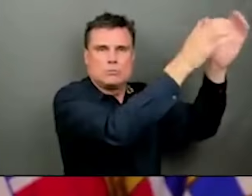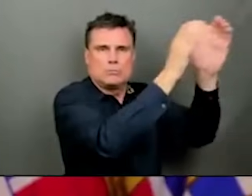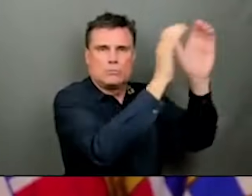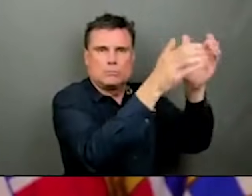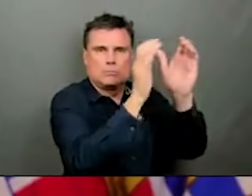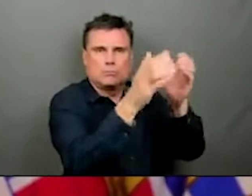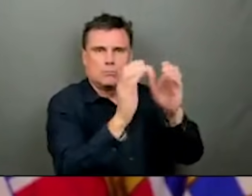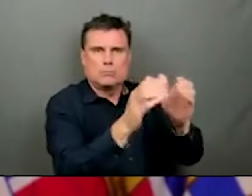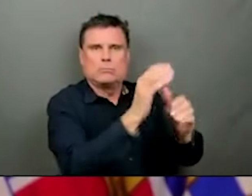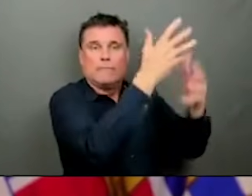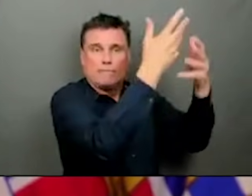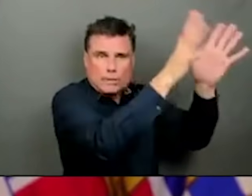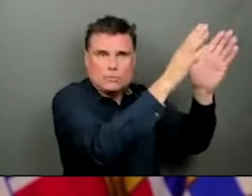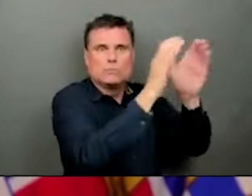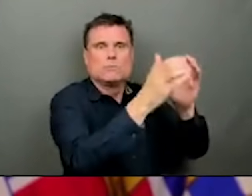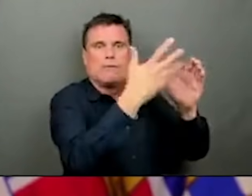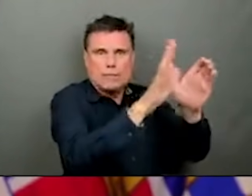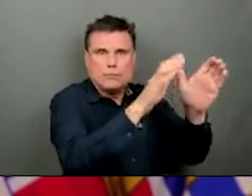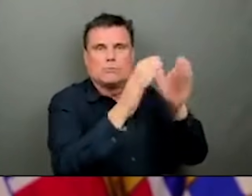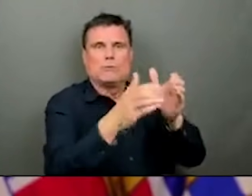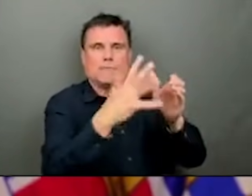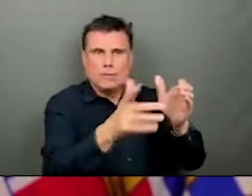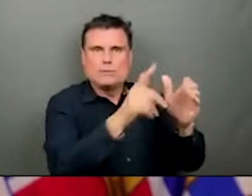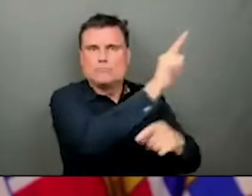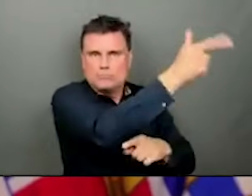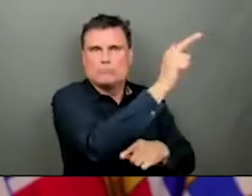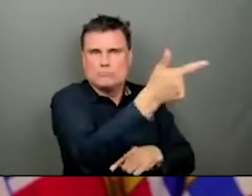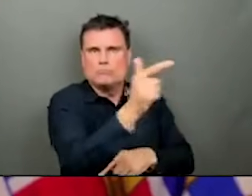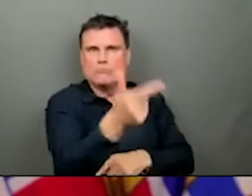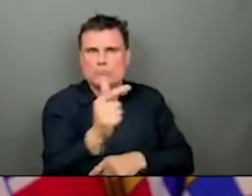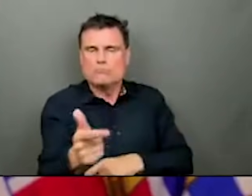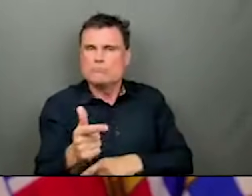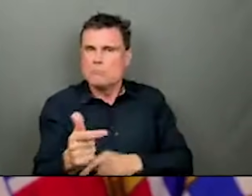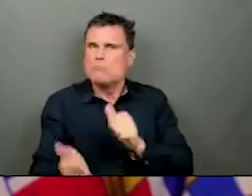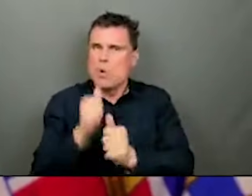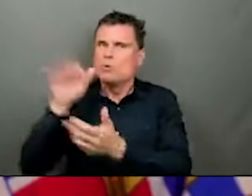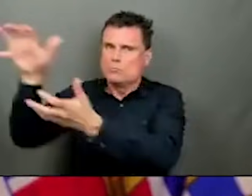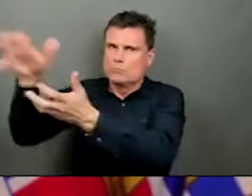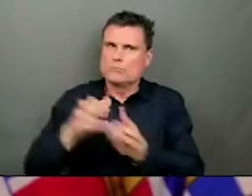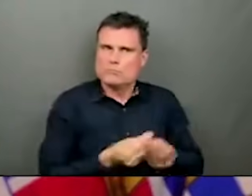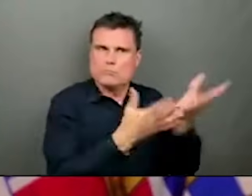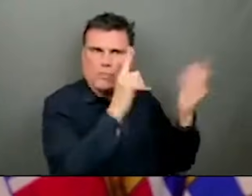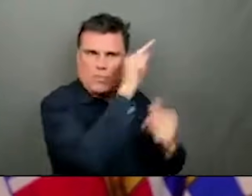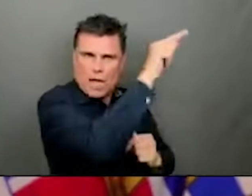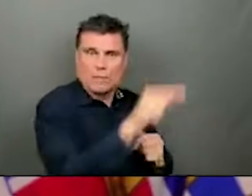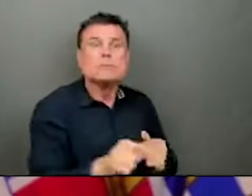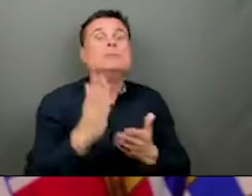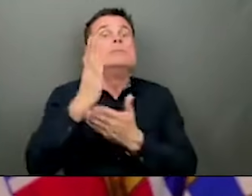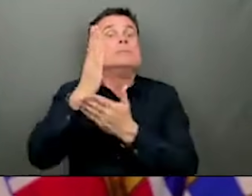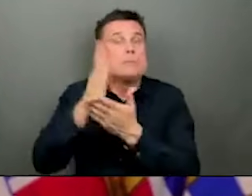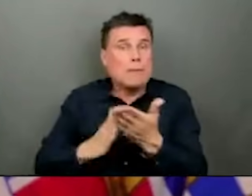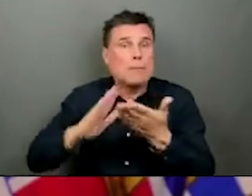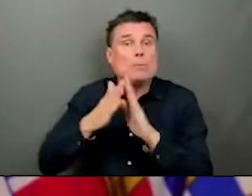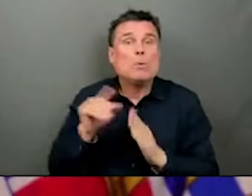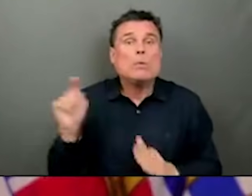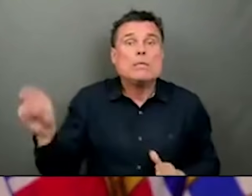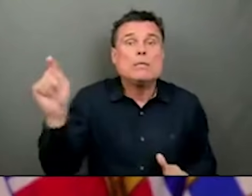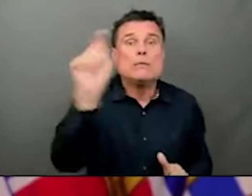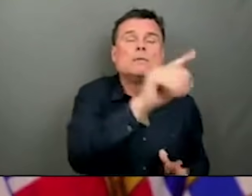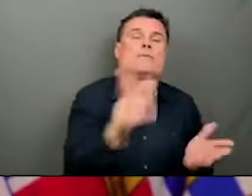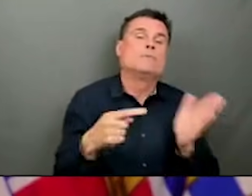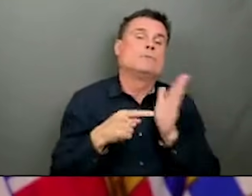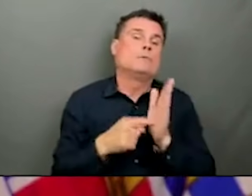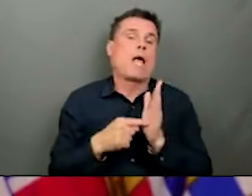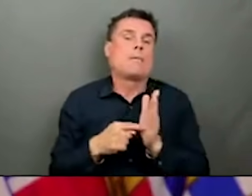beginning, identified communities where it doesn't make sense to go back multiple times, so smaller communities, ones that